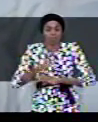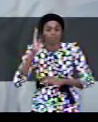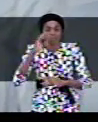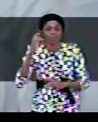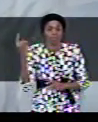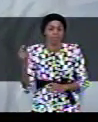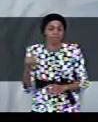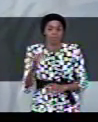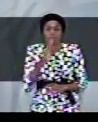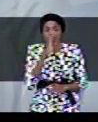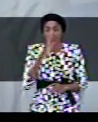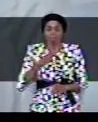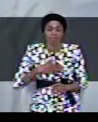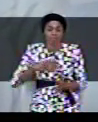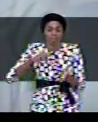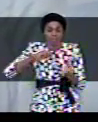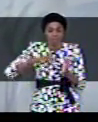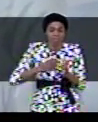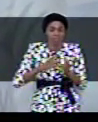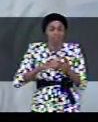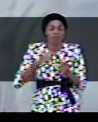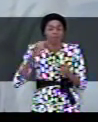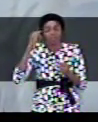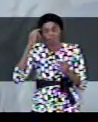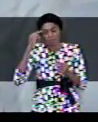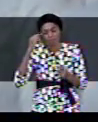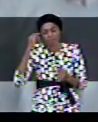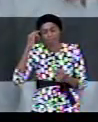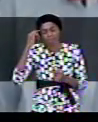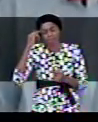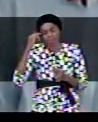will forever be my kids and